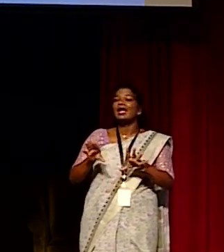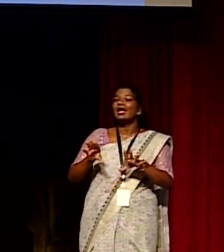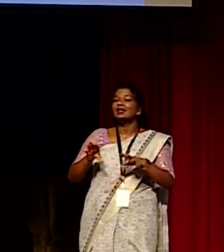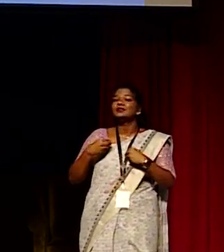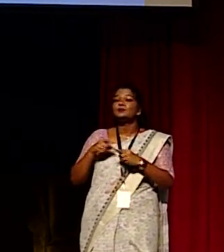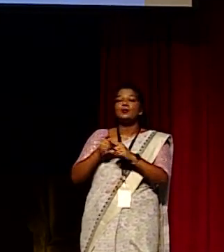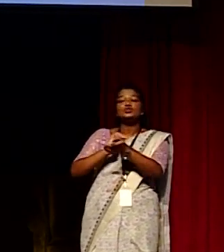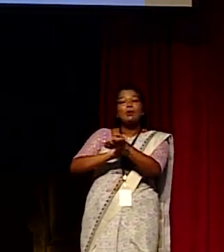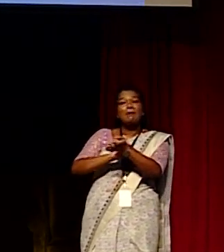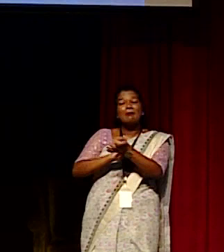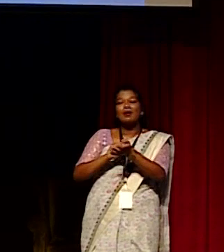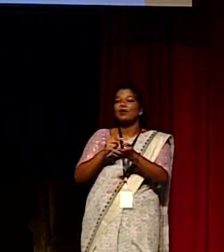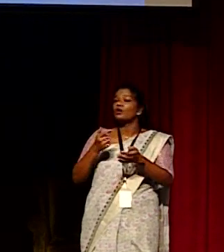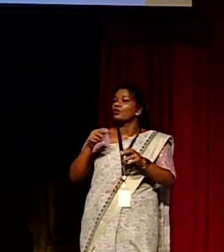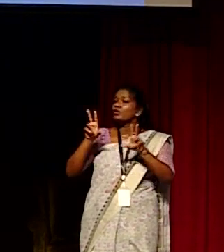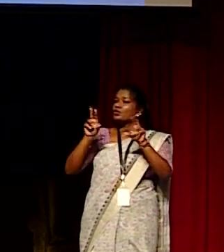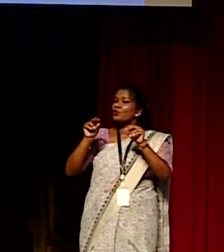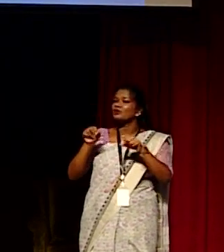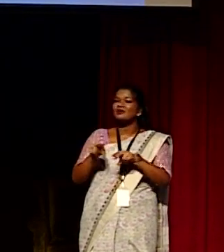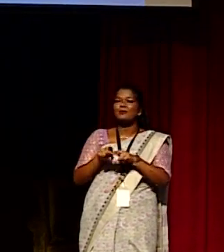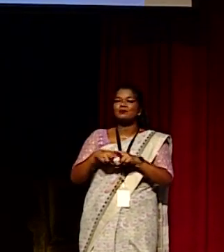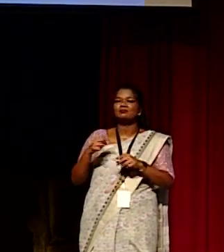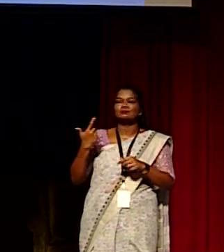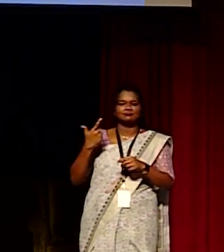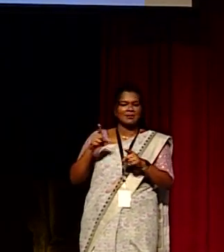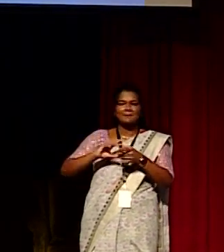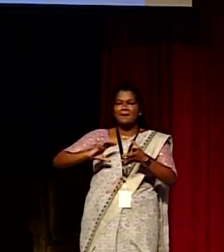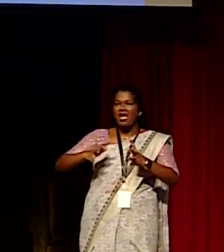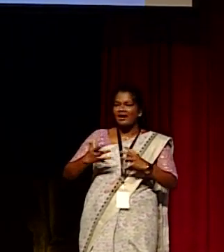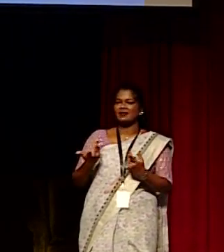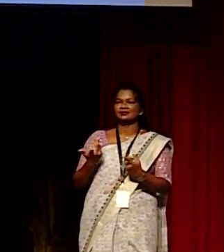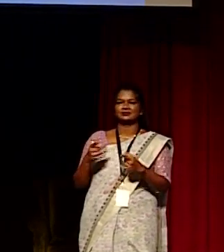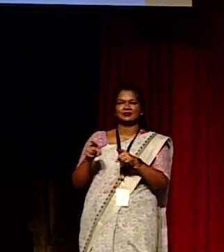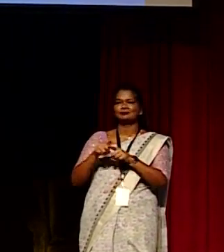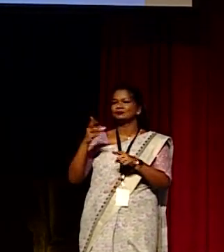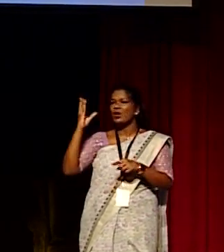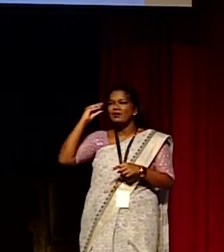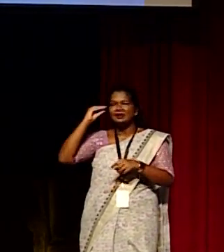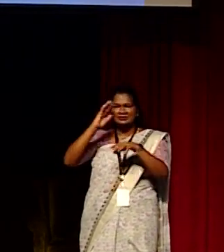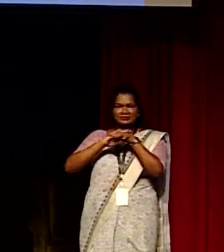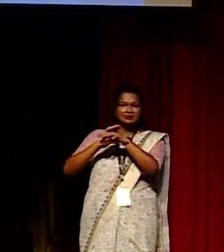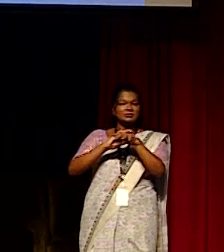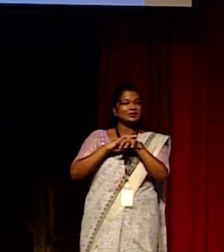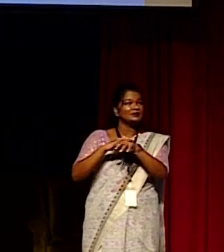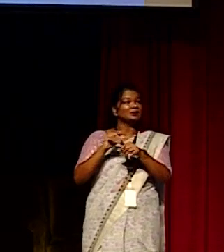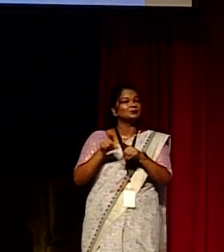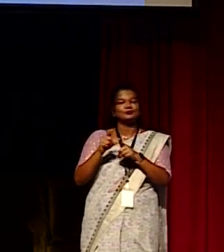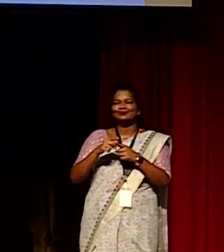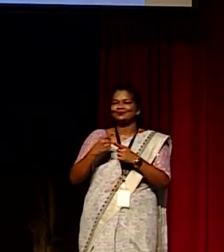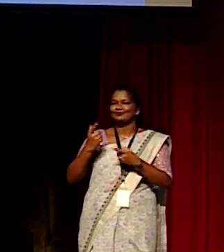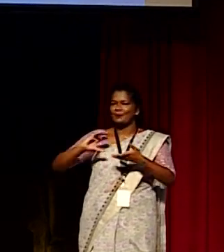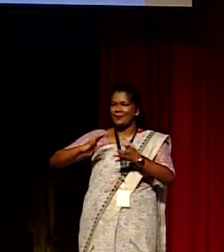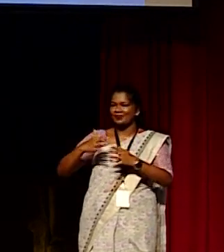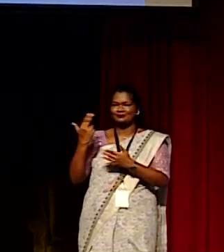of doctors with no formal training in biomechanics or prosthetics, craftsmen with